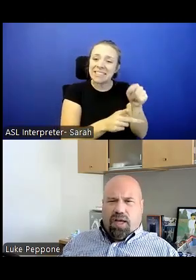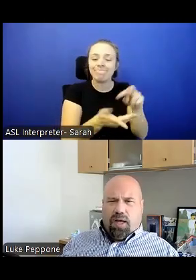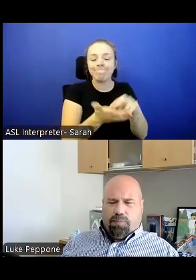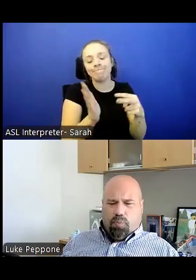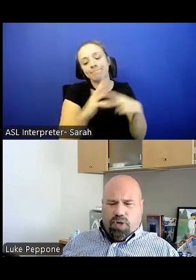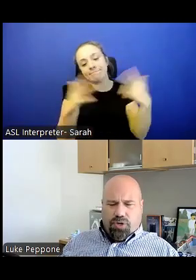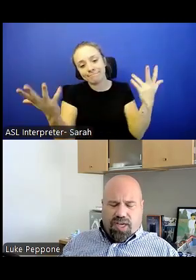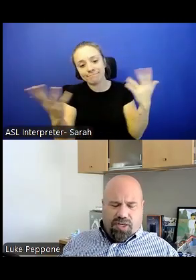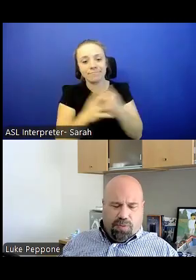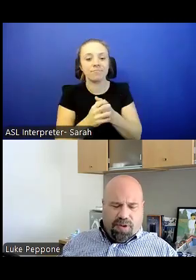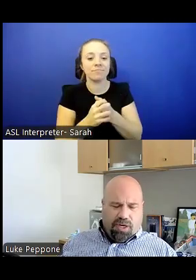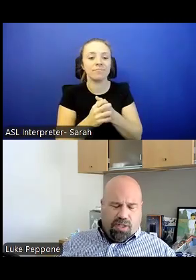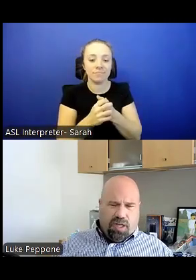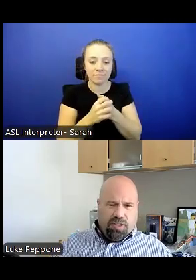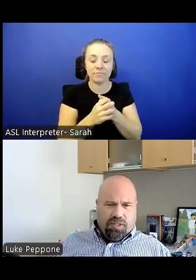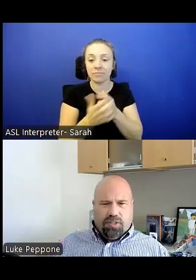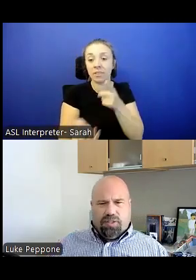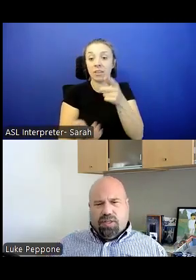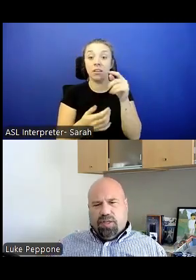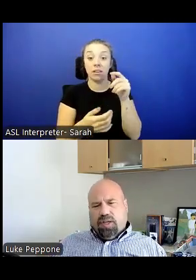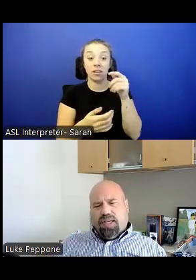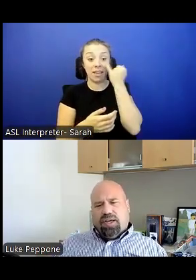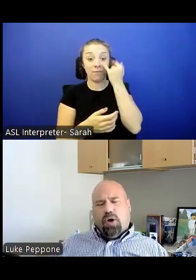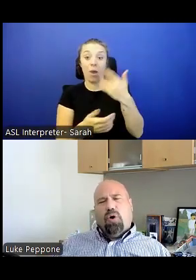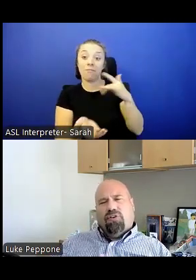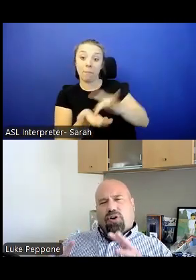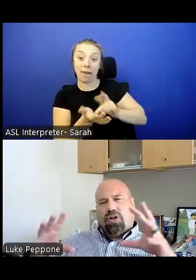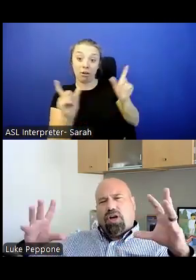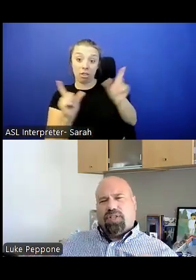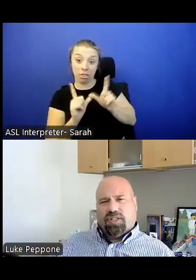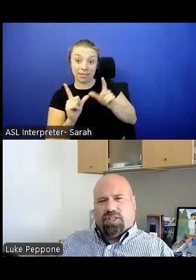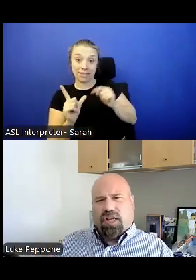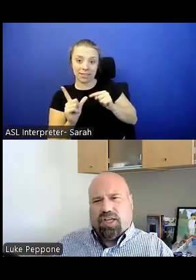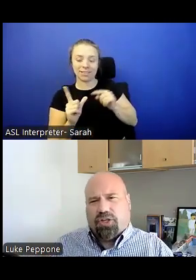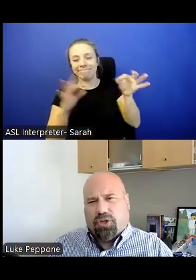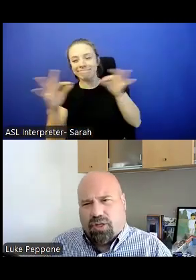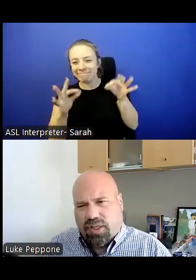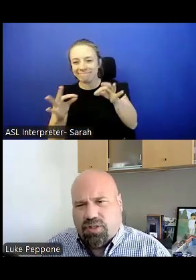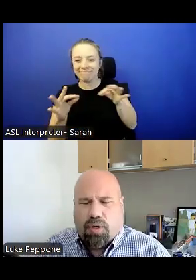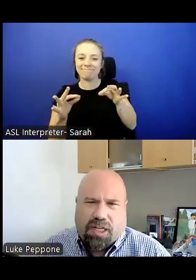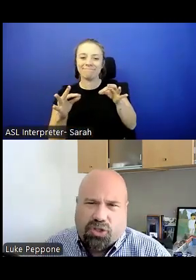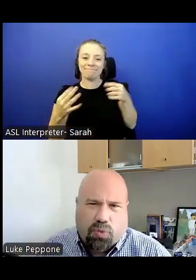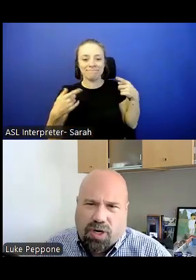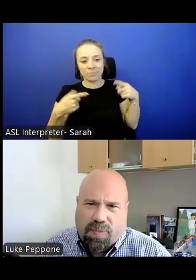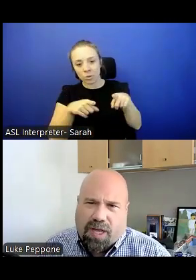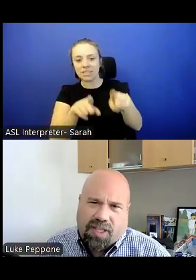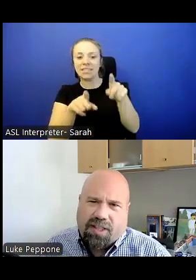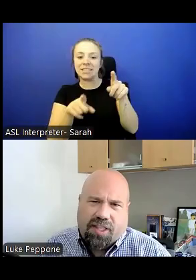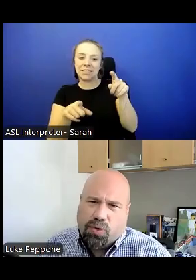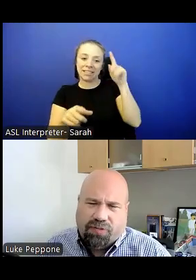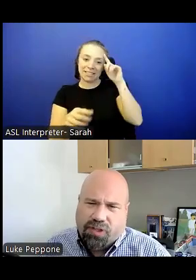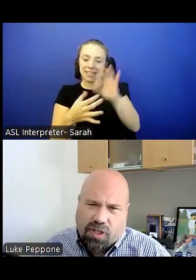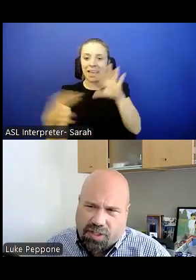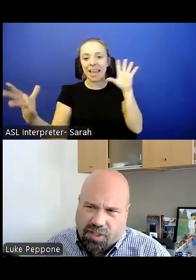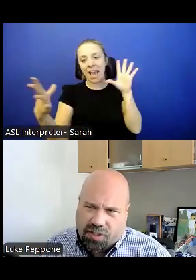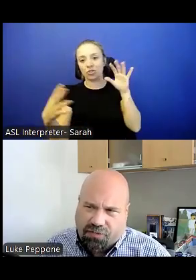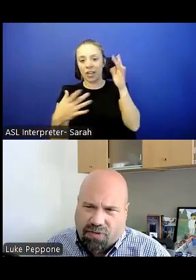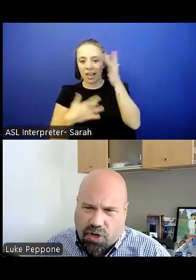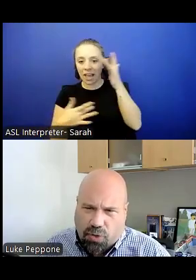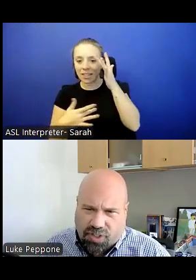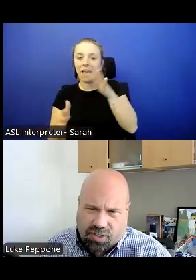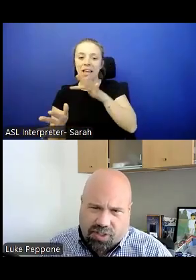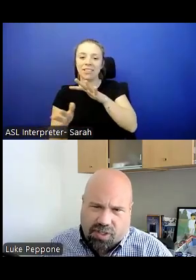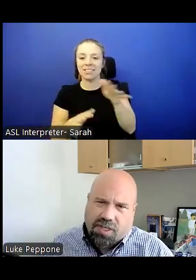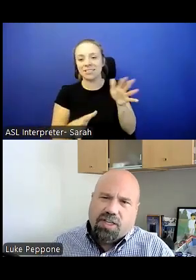obviously, when you get your medical license, they go over coexisting psychiatric illness. So I'm not too worried about that. They won't give you your license if you